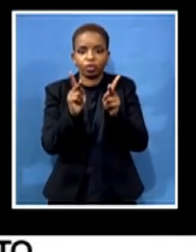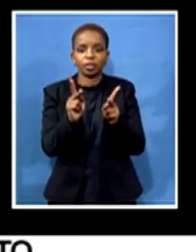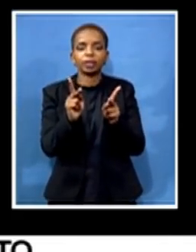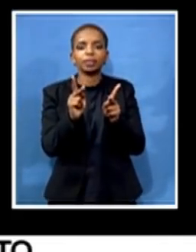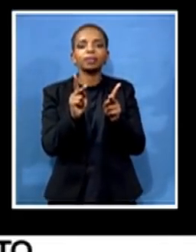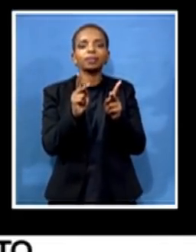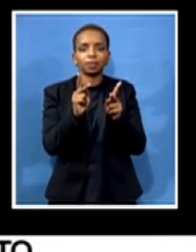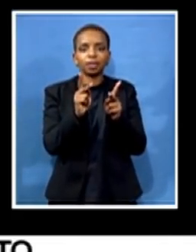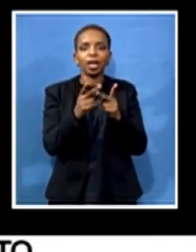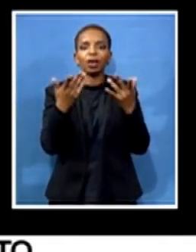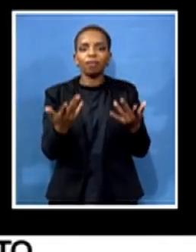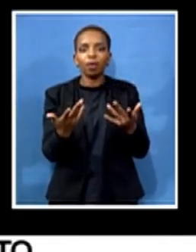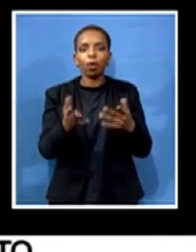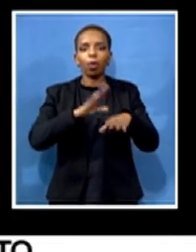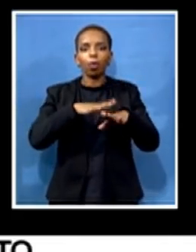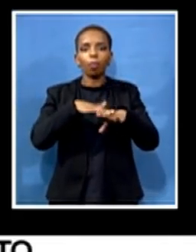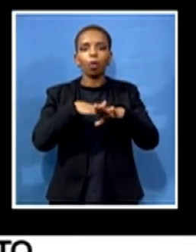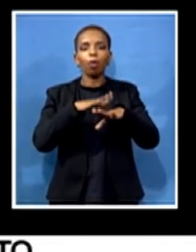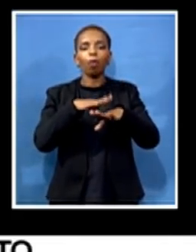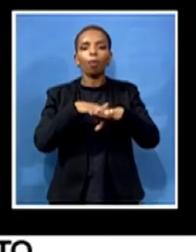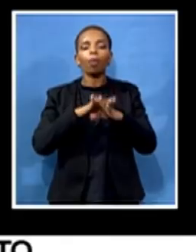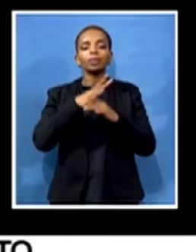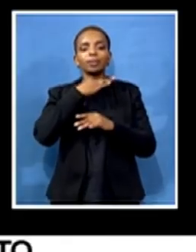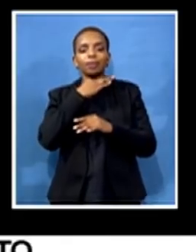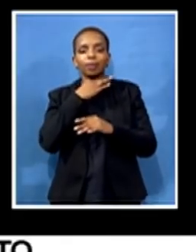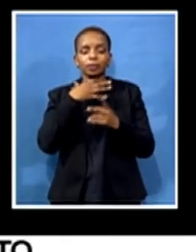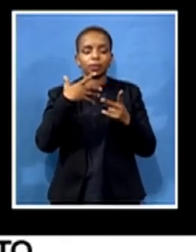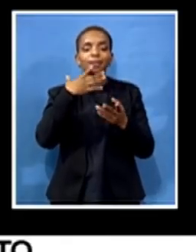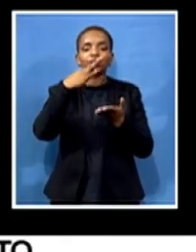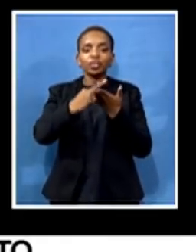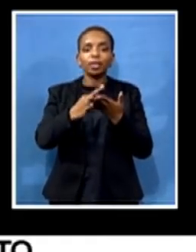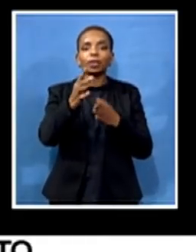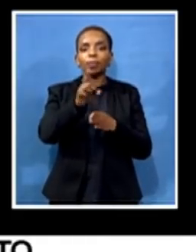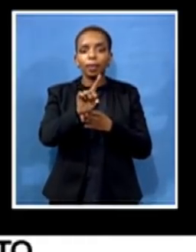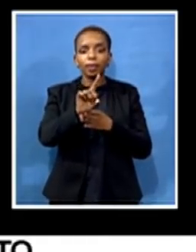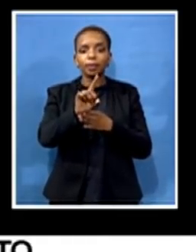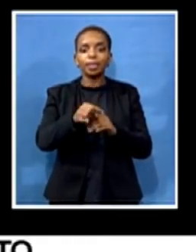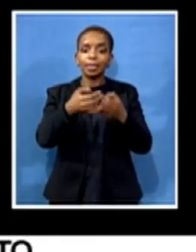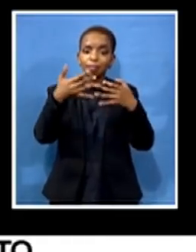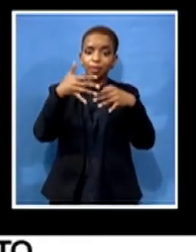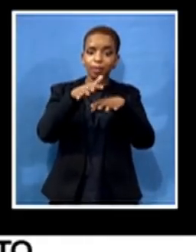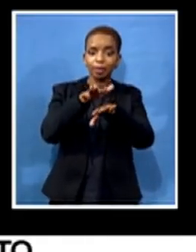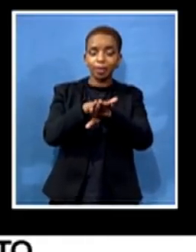that implementation of the doctrine of class suicide as promoted by